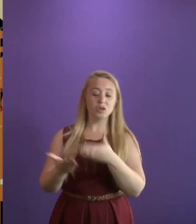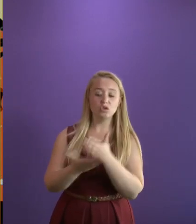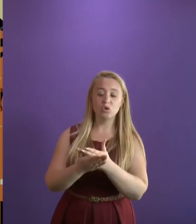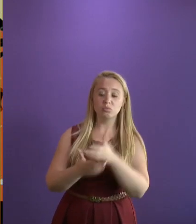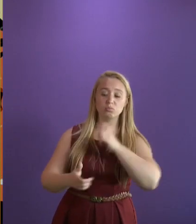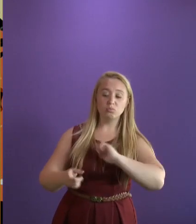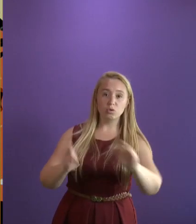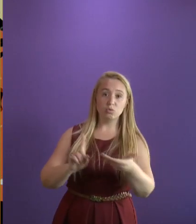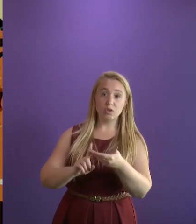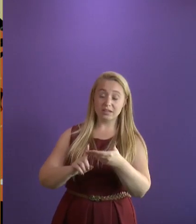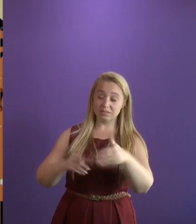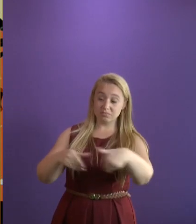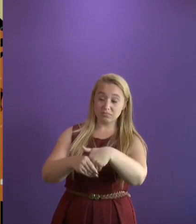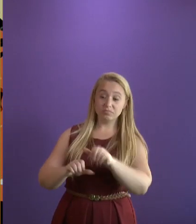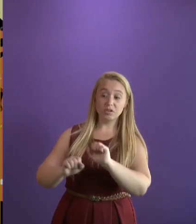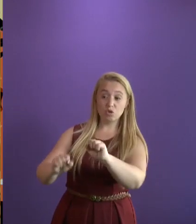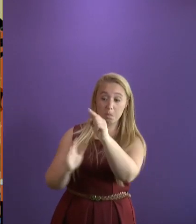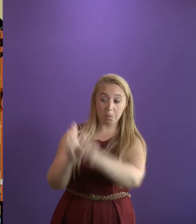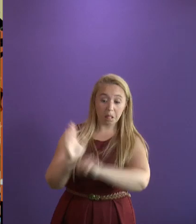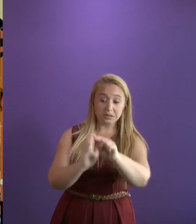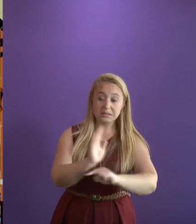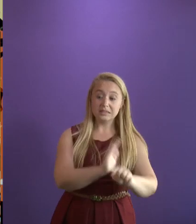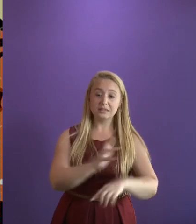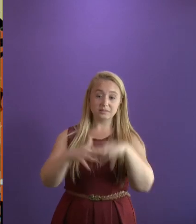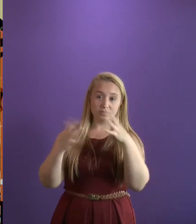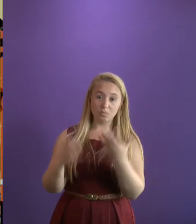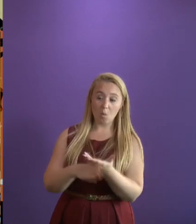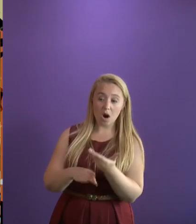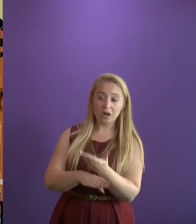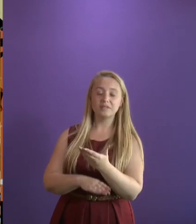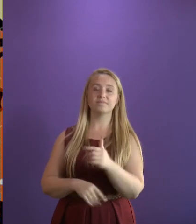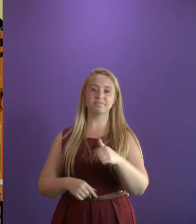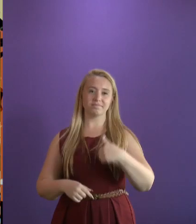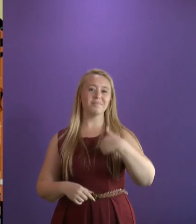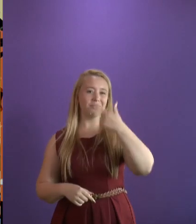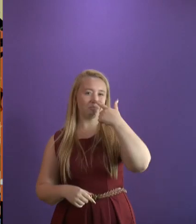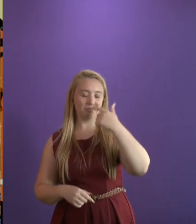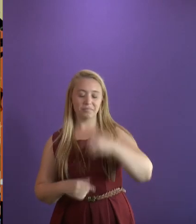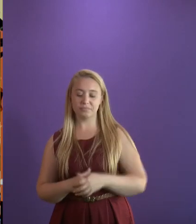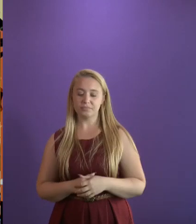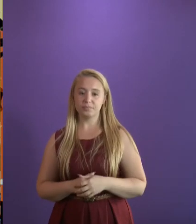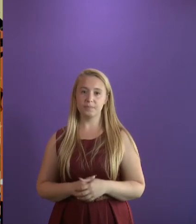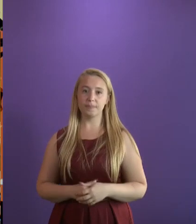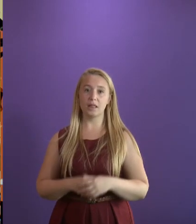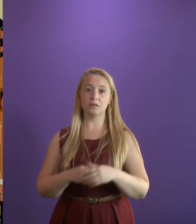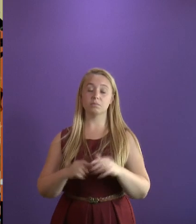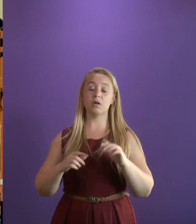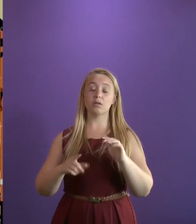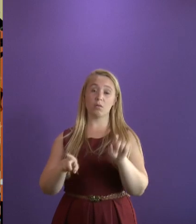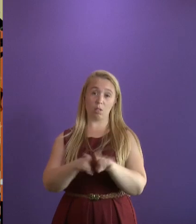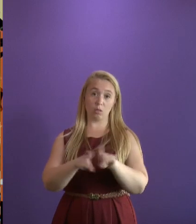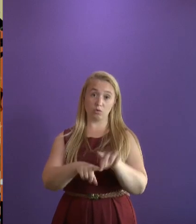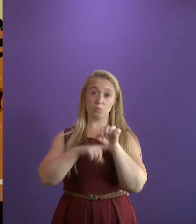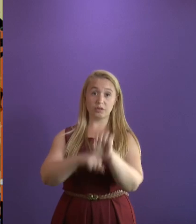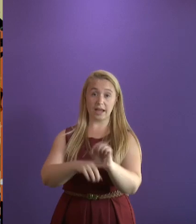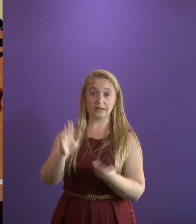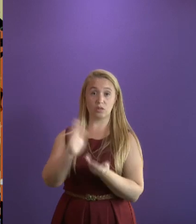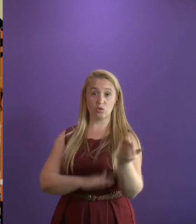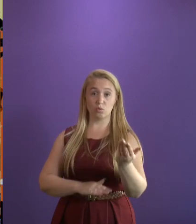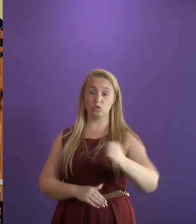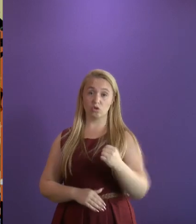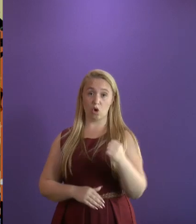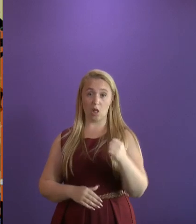rights and equality into everything they do. In Scotland, the human rights are protected through the Scotland Act and the Human Rights